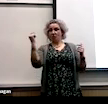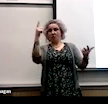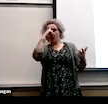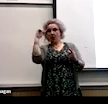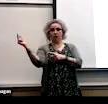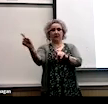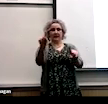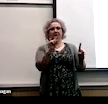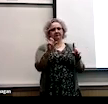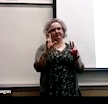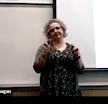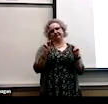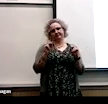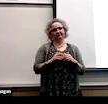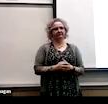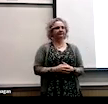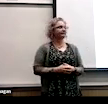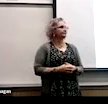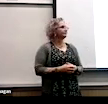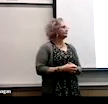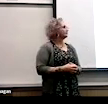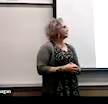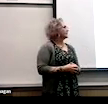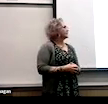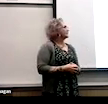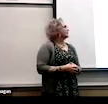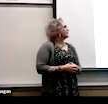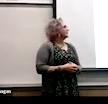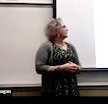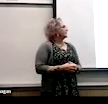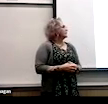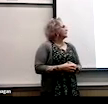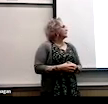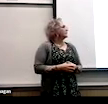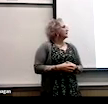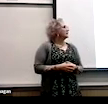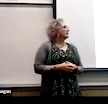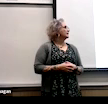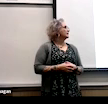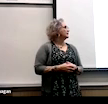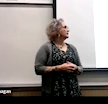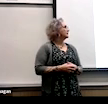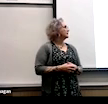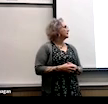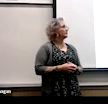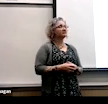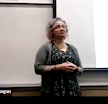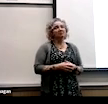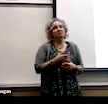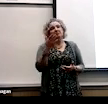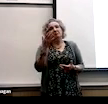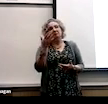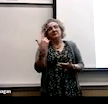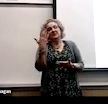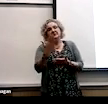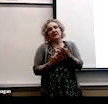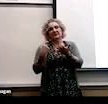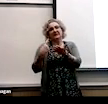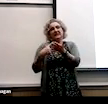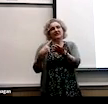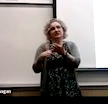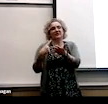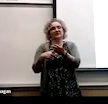and developmental disability, there have been some suggestion that other things that should be included might be things like, are we